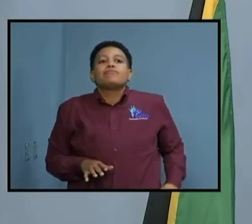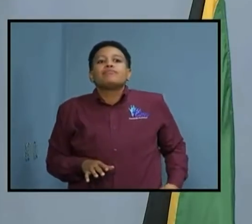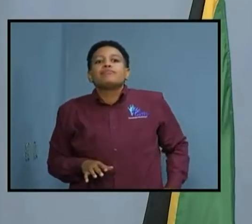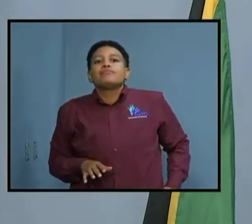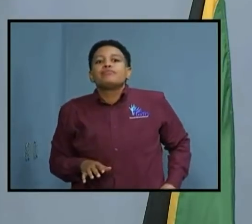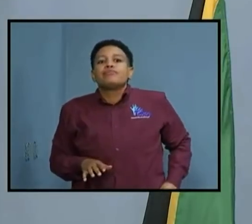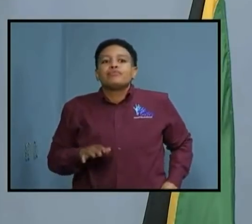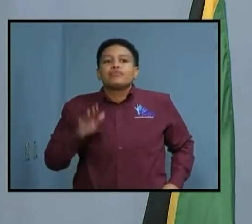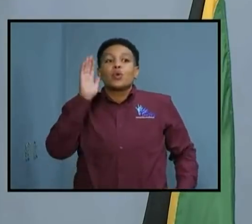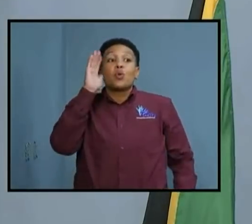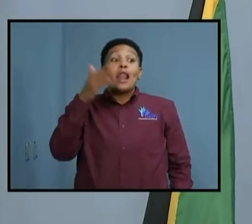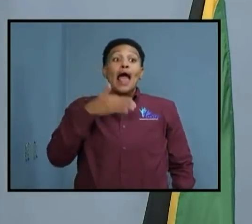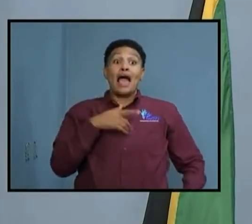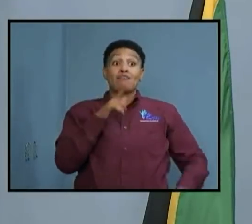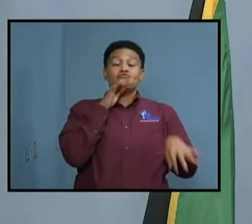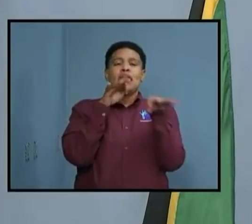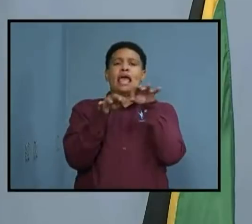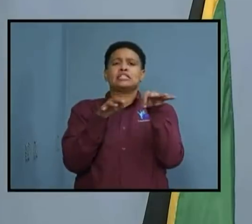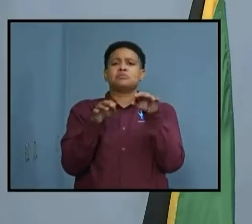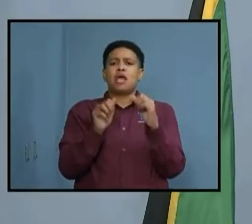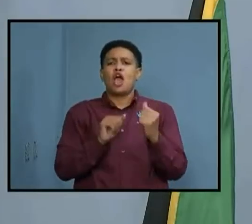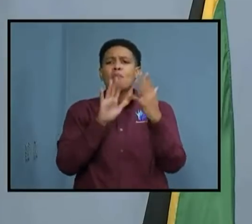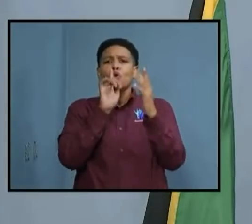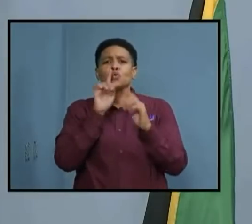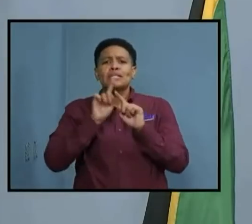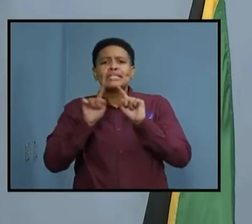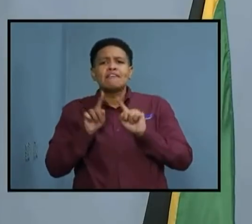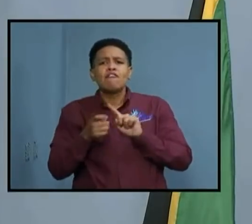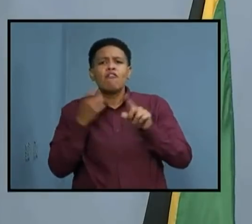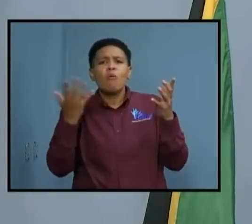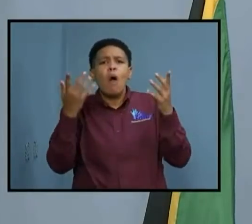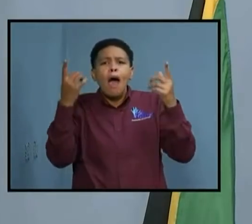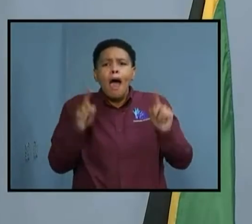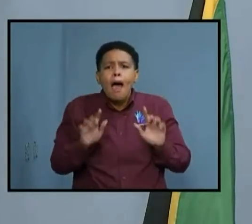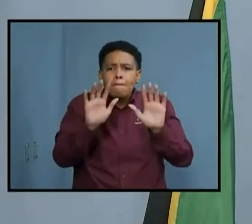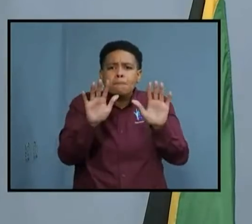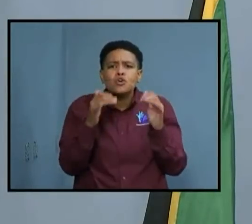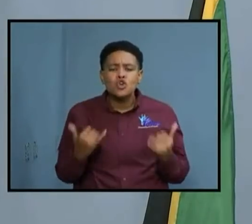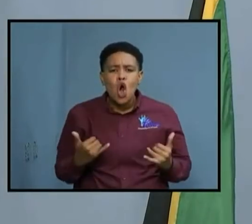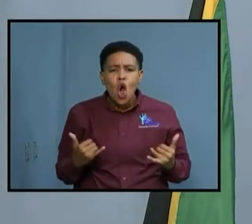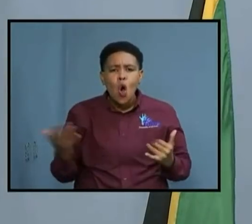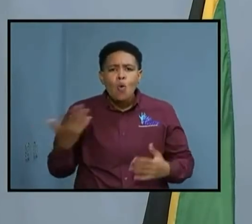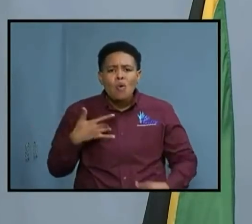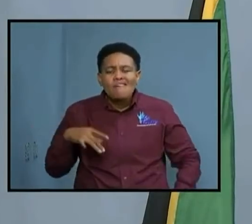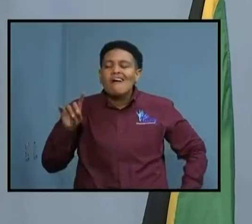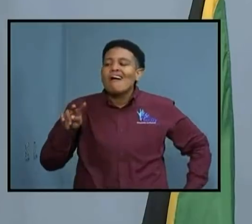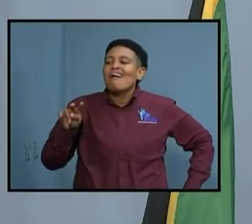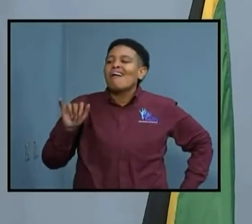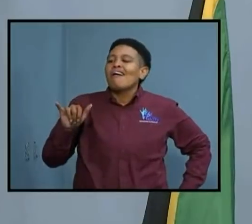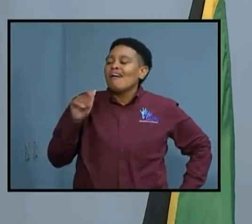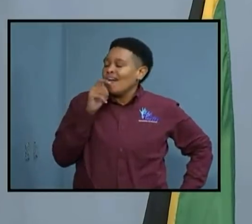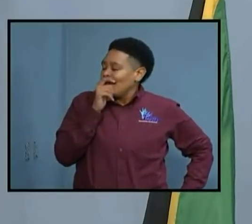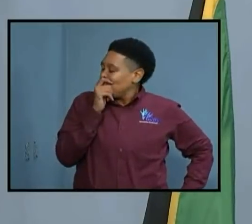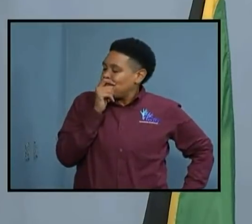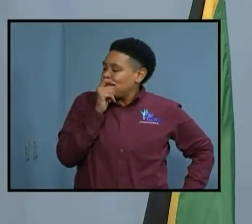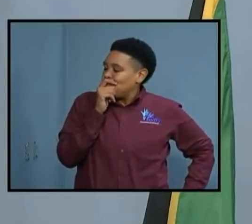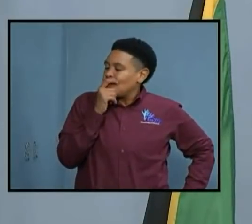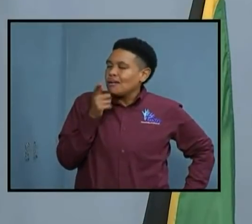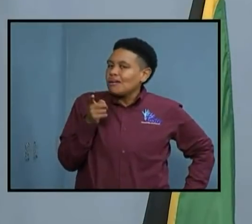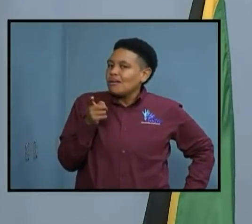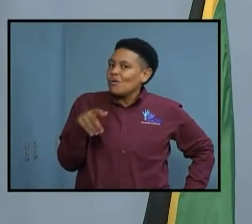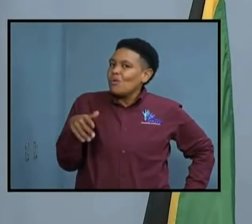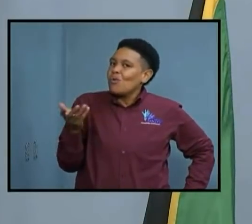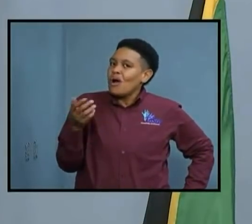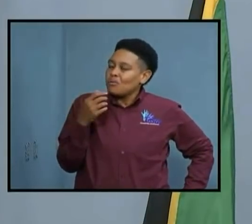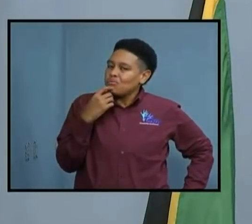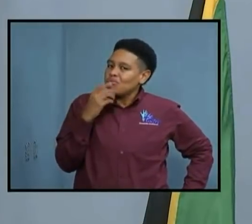be an outlined approach that will vary somewhat from what is the case. Right now, what we're finding is that